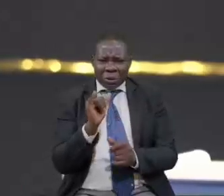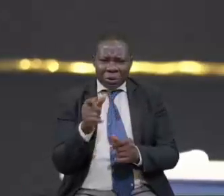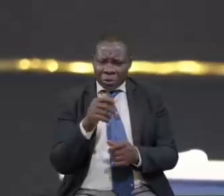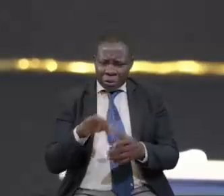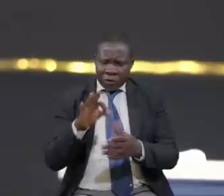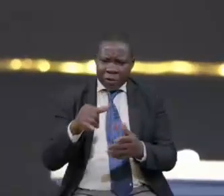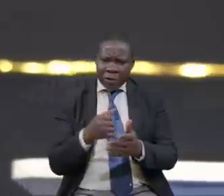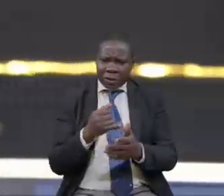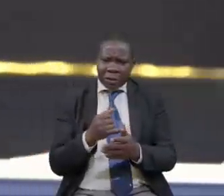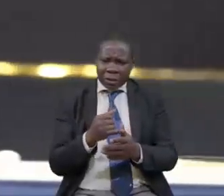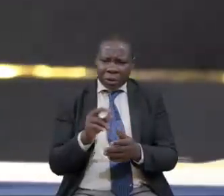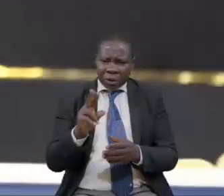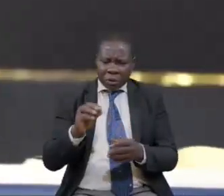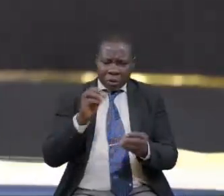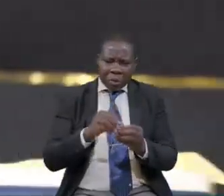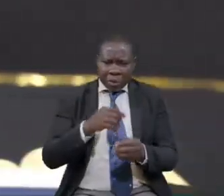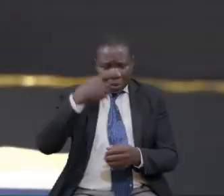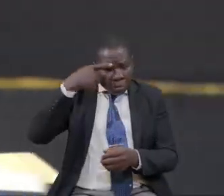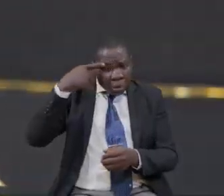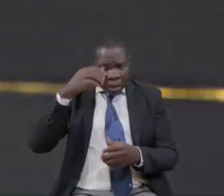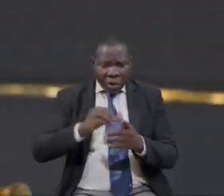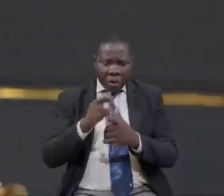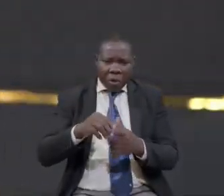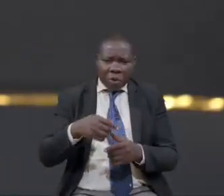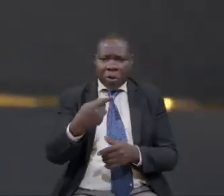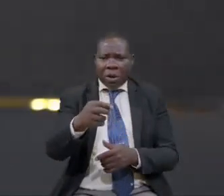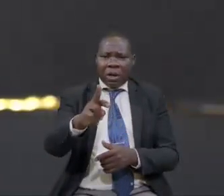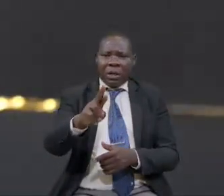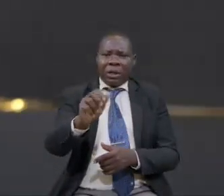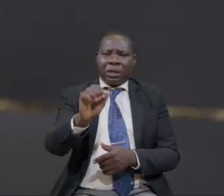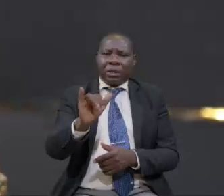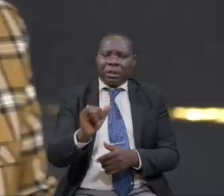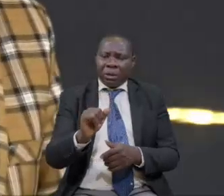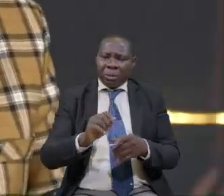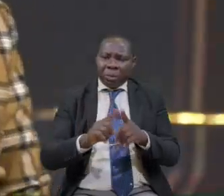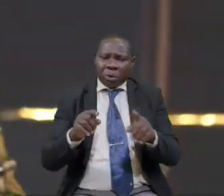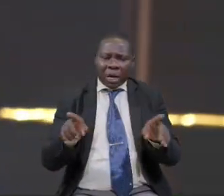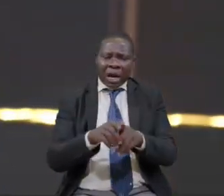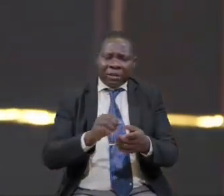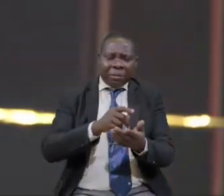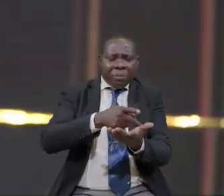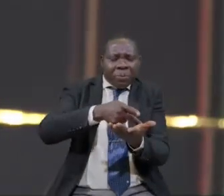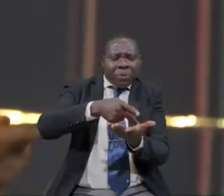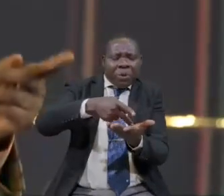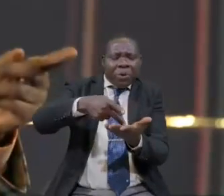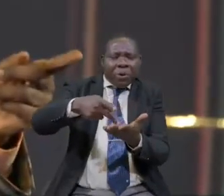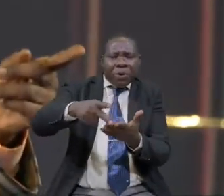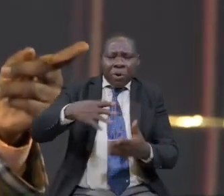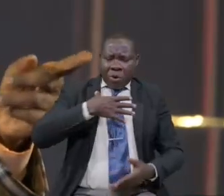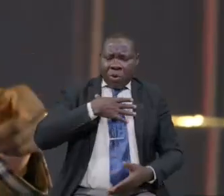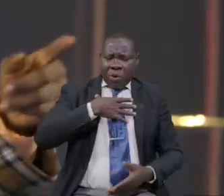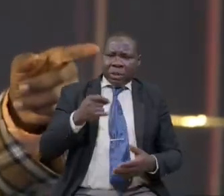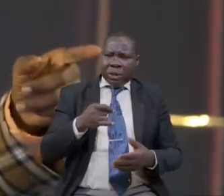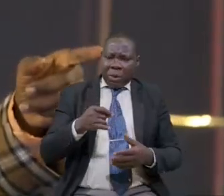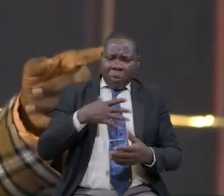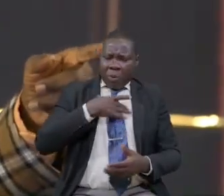white. Now, even whiter than snow, it will attract attention. People will say, wasn't this,